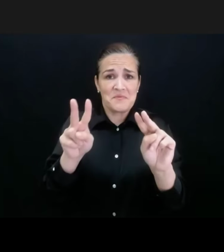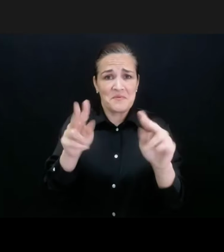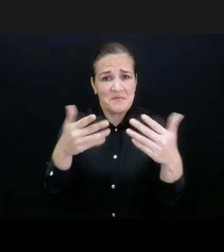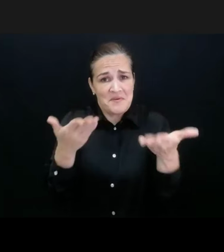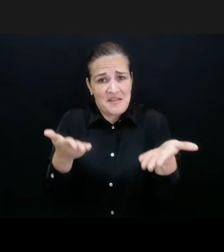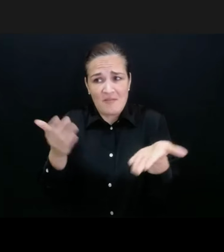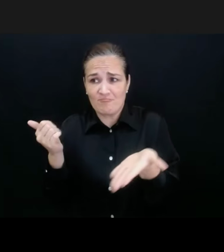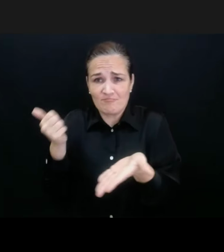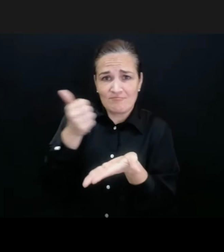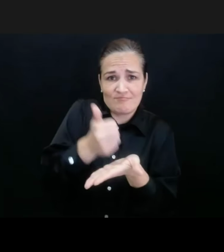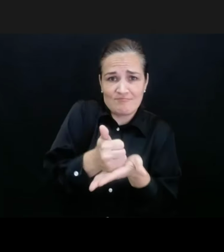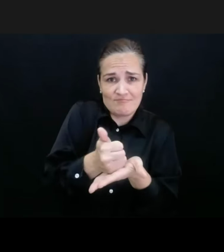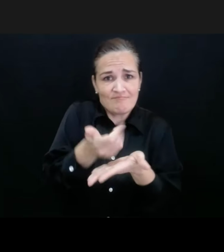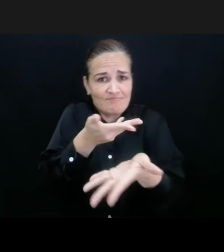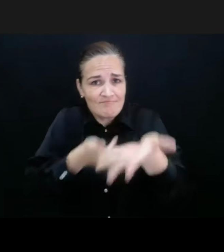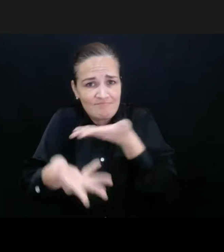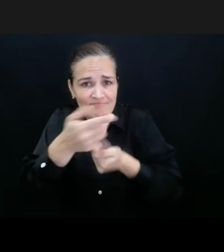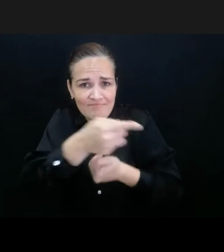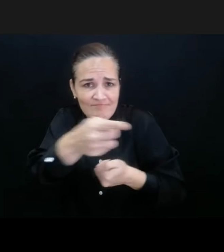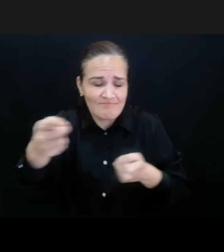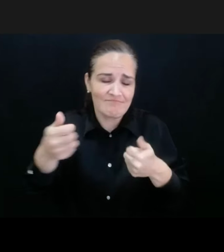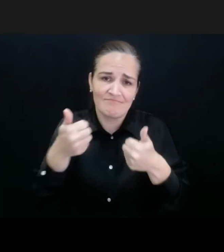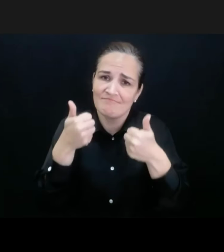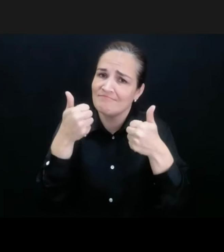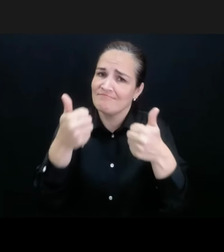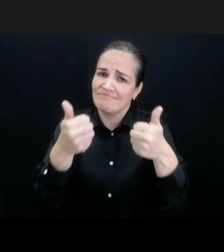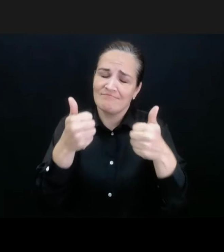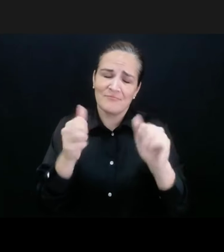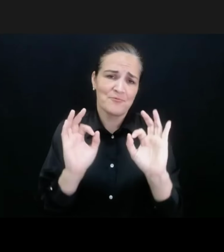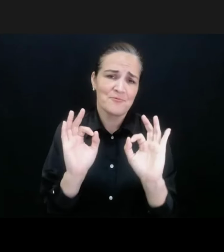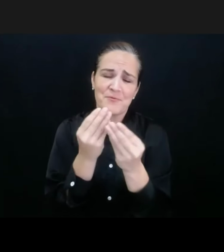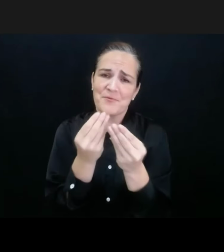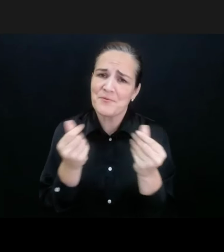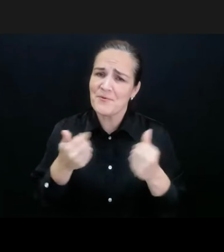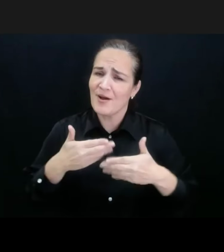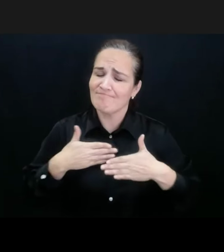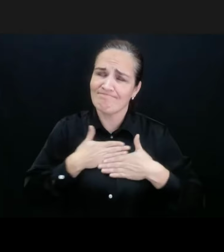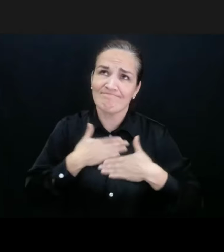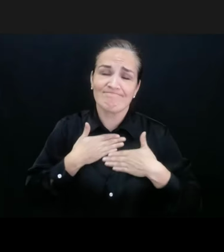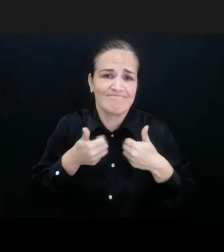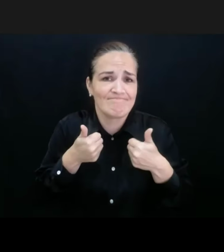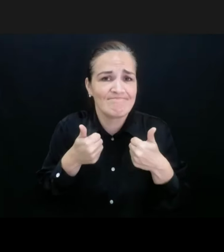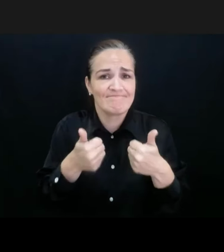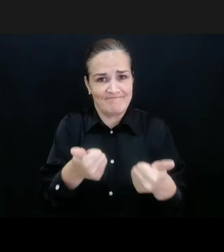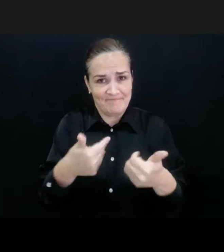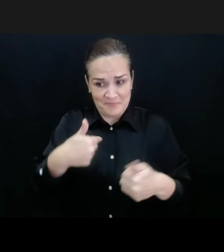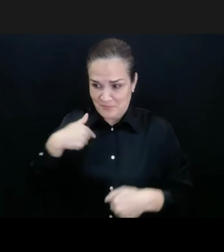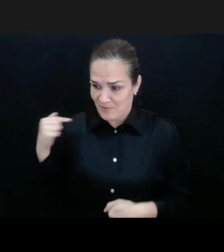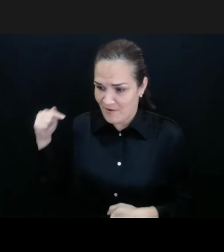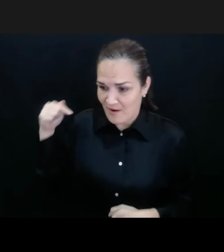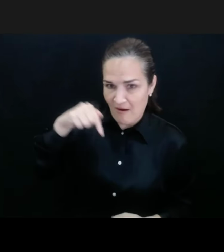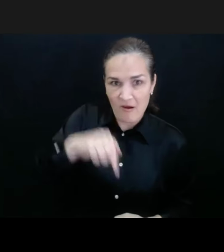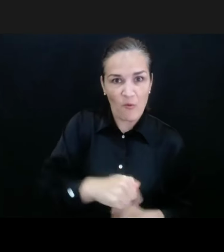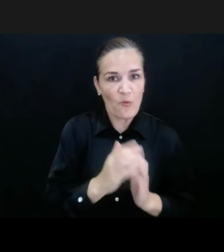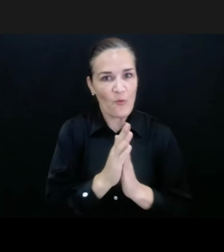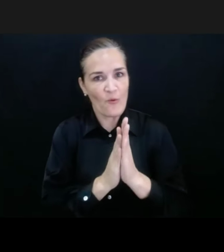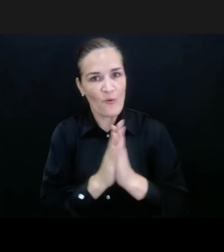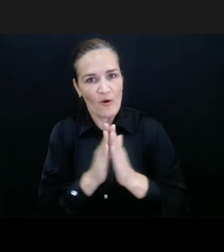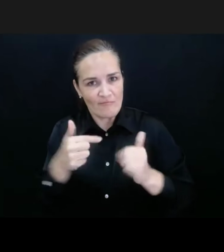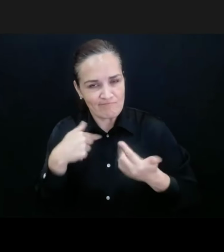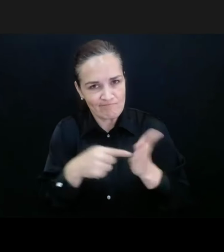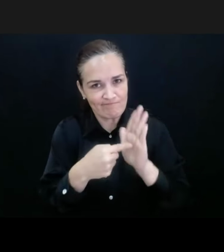various reasons to share with you experience from Montenegro, a very small country from the region of